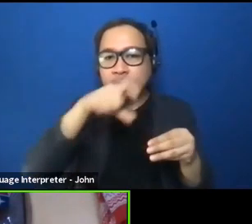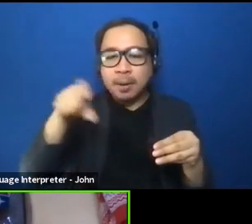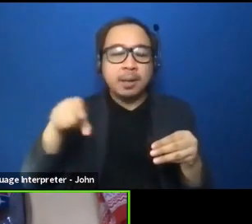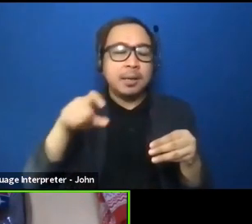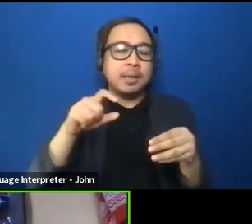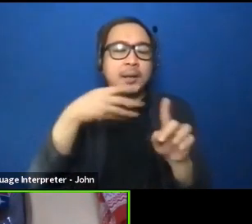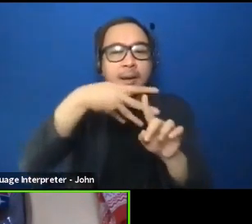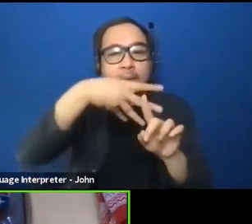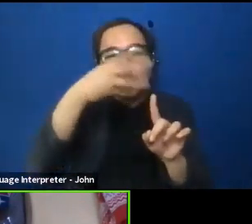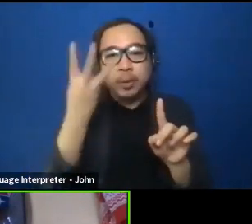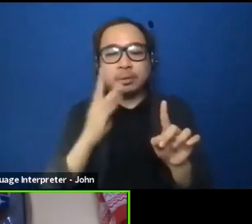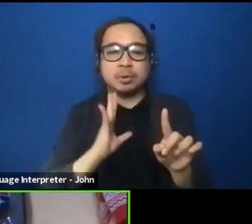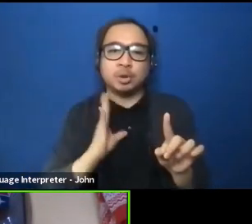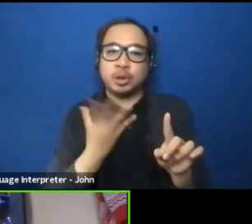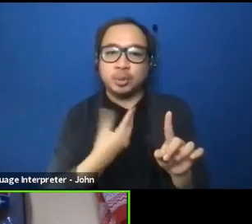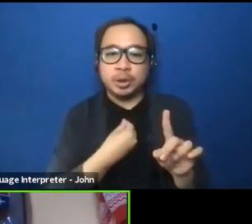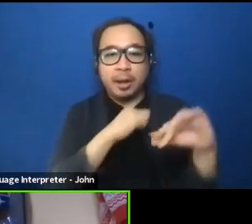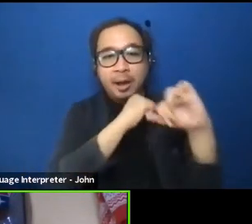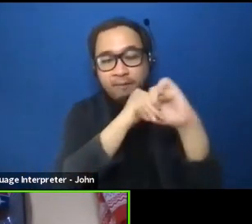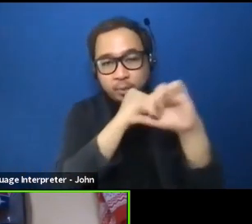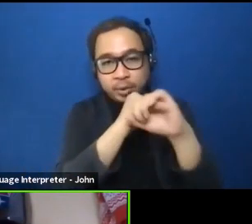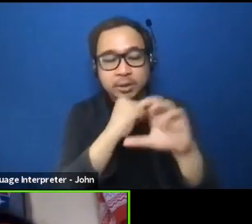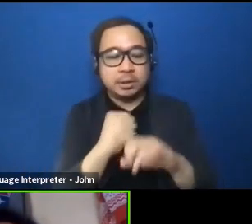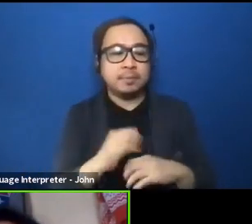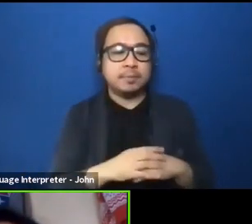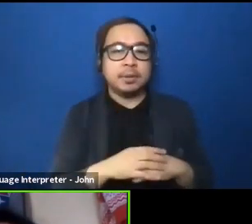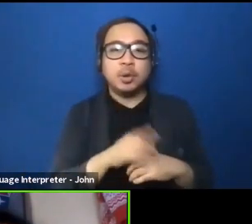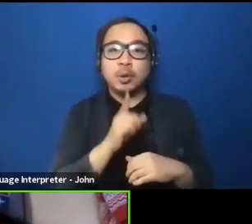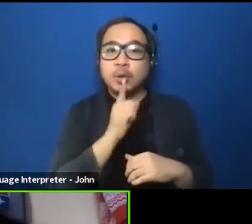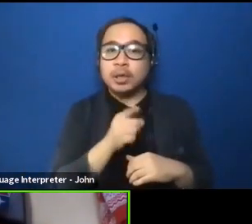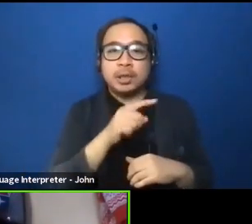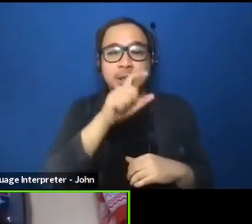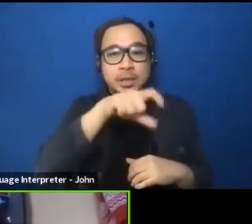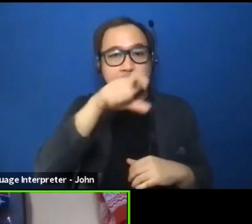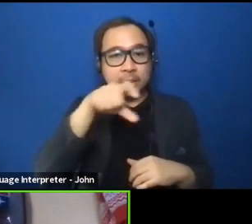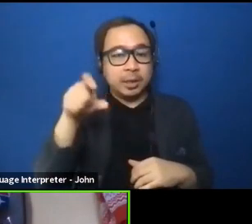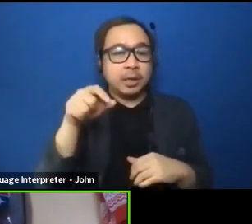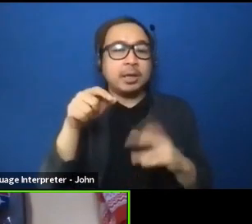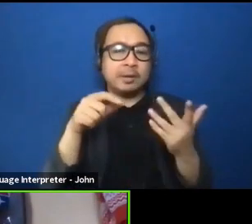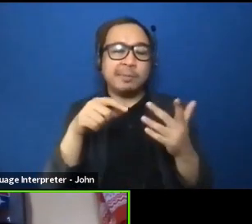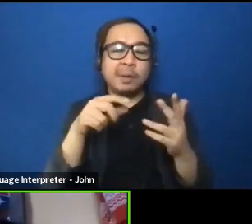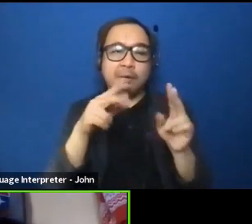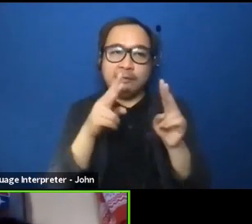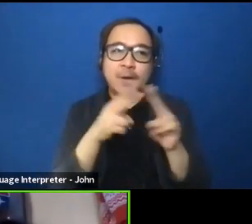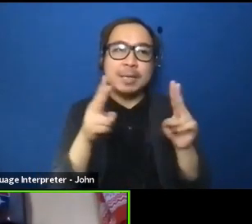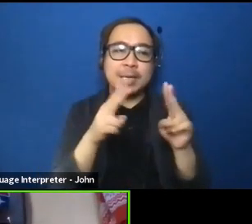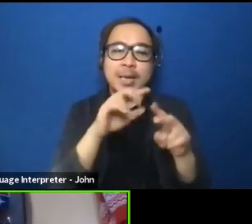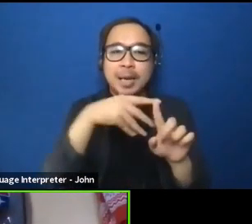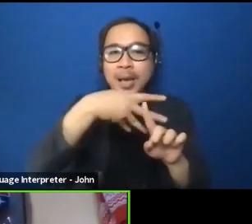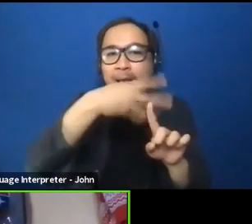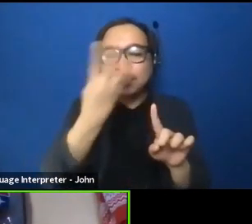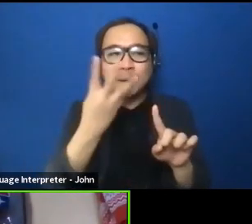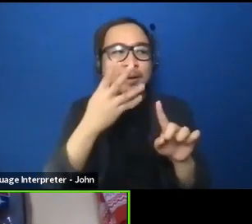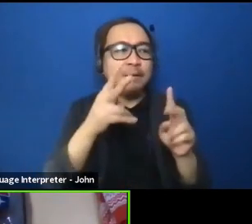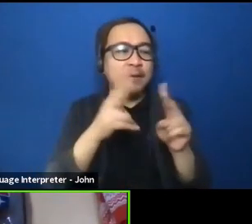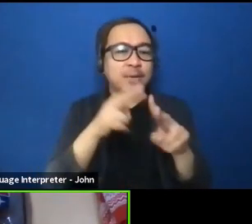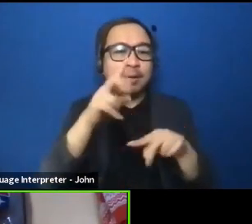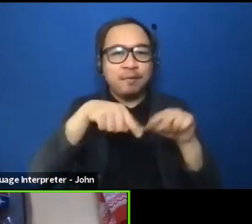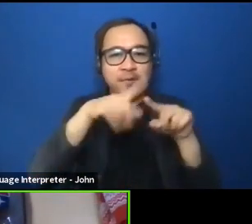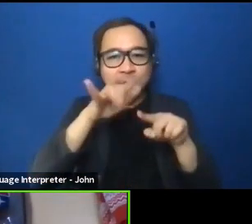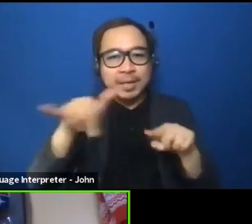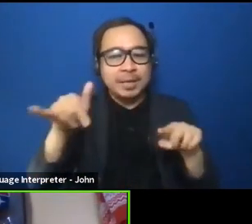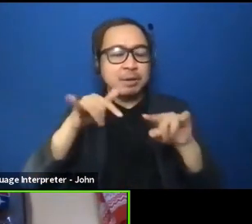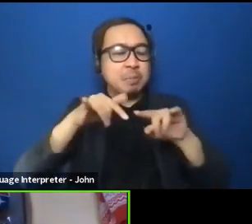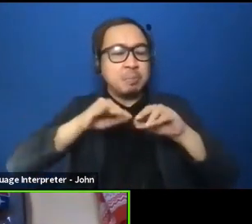rights movement. That we are a very LGBTIQA friendly country has been promoted and disseminated through